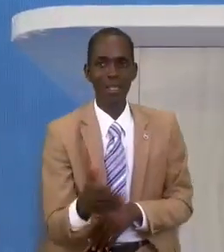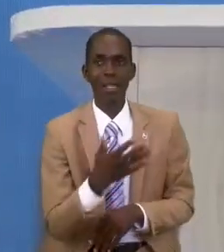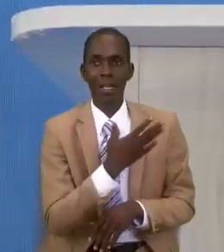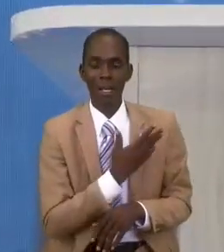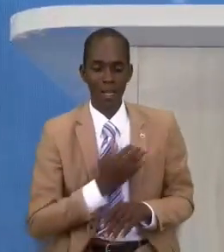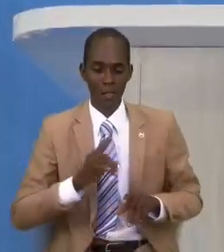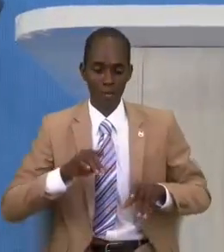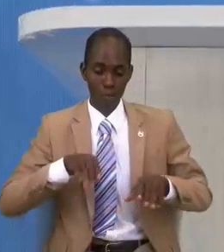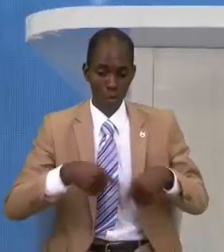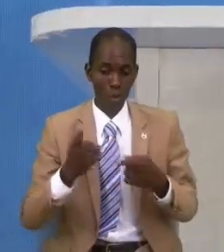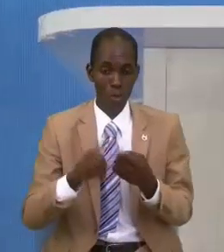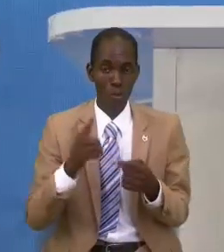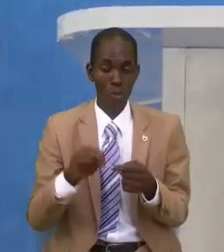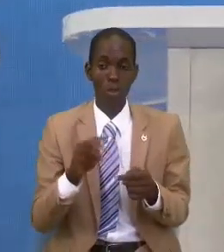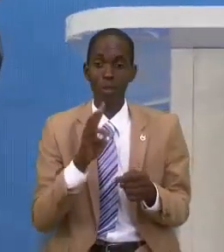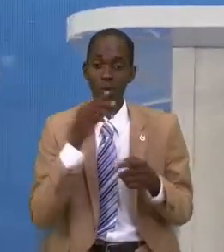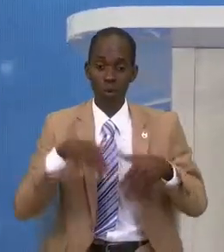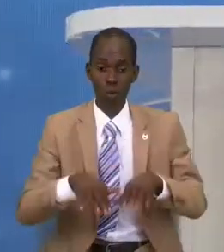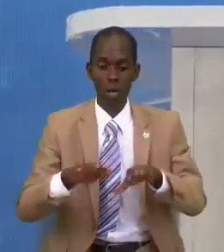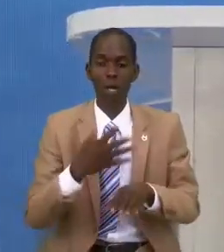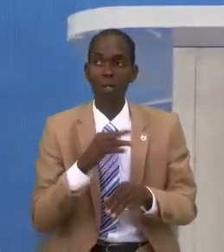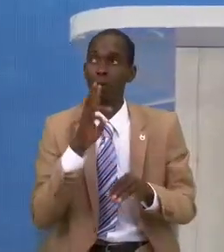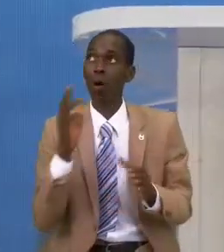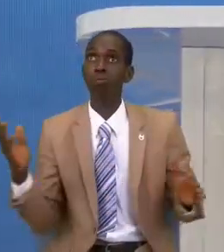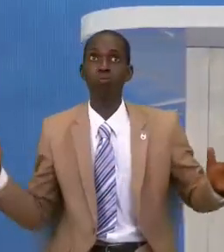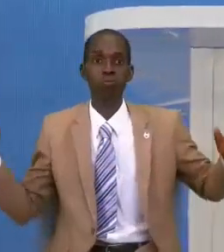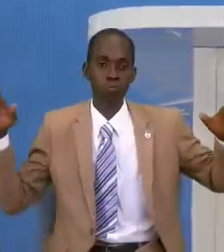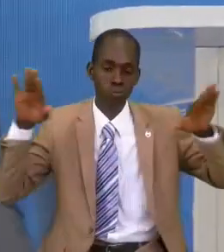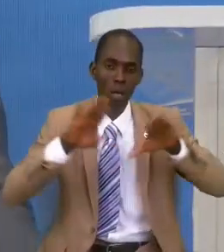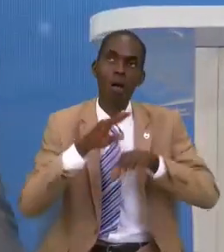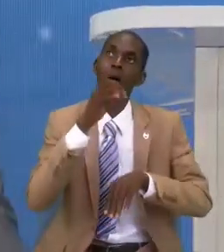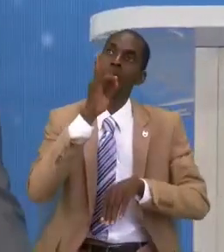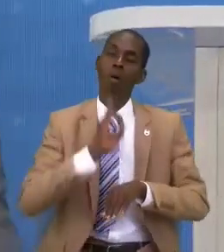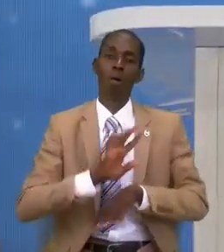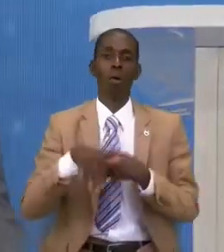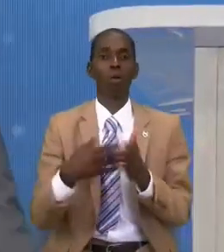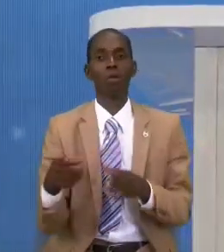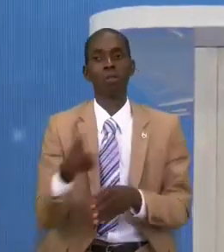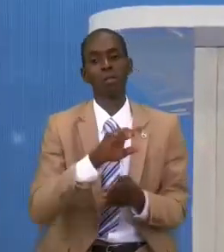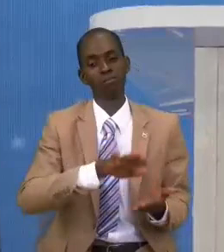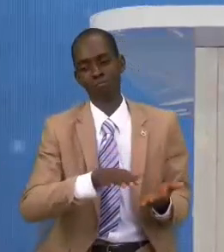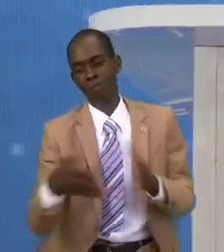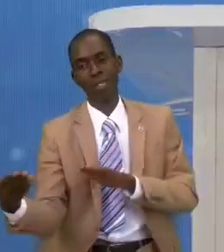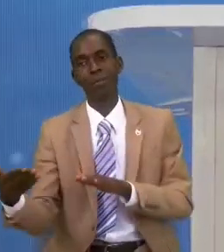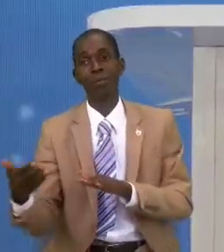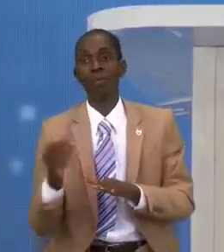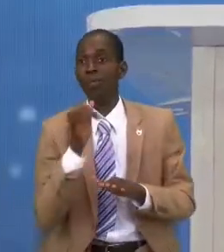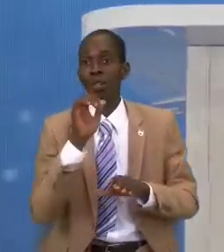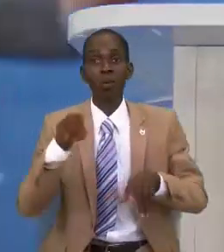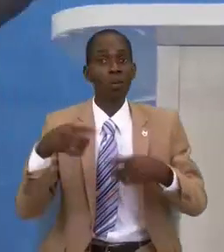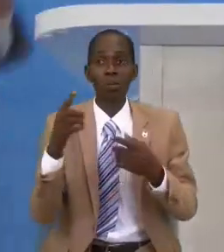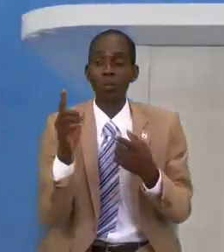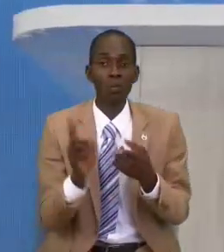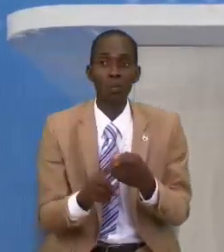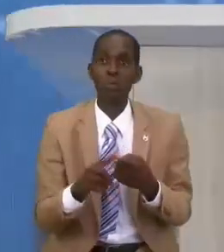up. Gone. Gone. They didn't go to God because he said, I don't know that God. He was fighting God.